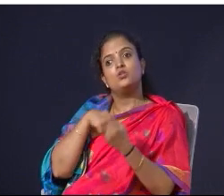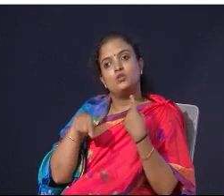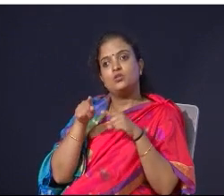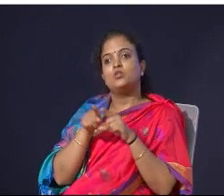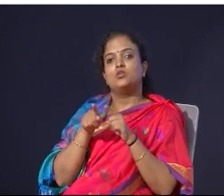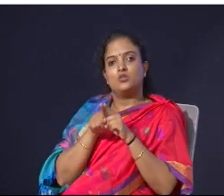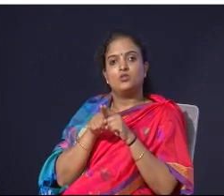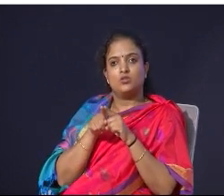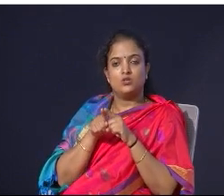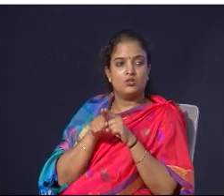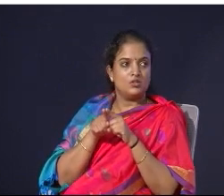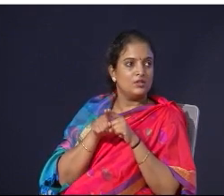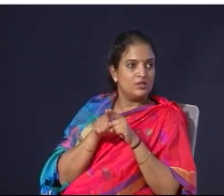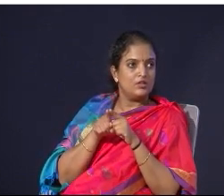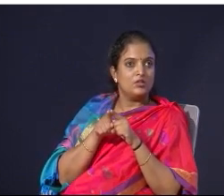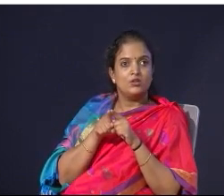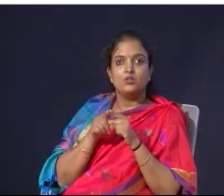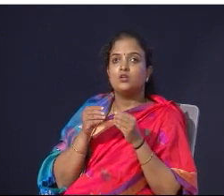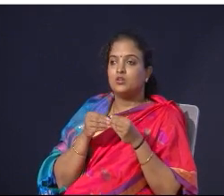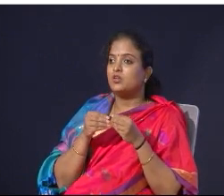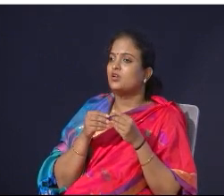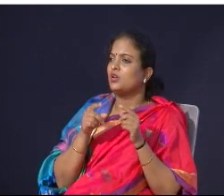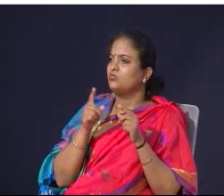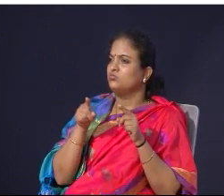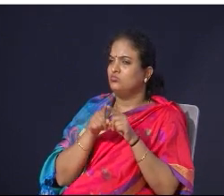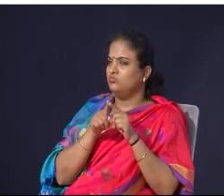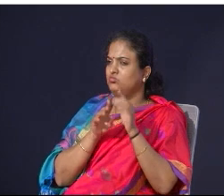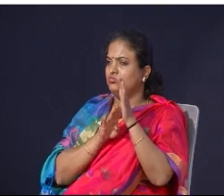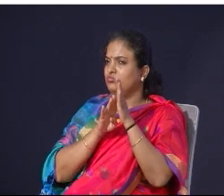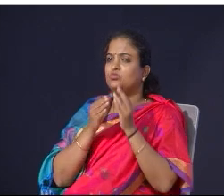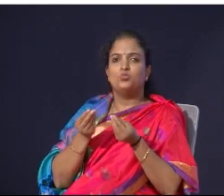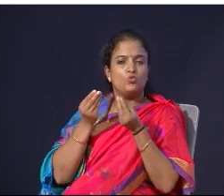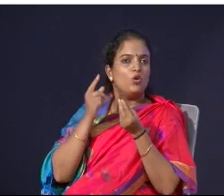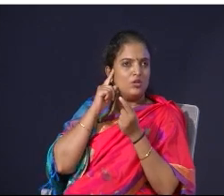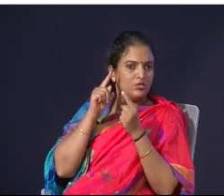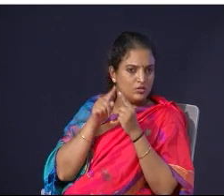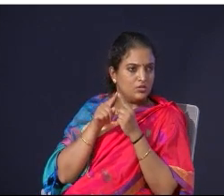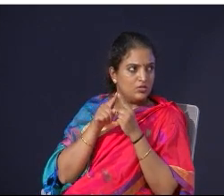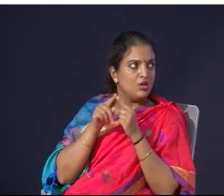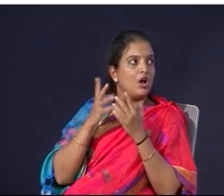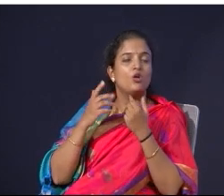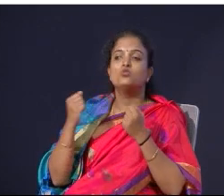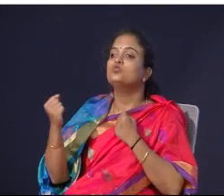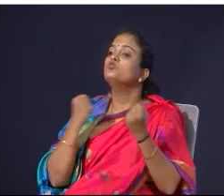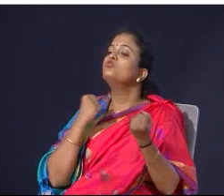vision stimulation. We have to go beyond that, move beyond that, right? How many of you will go to the gym?